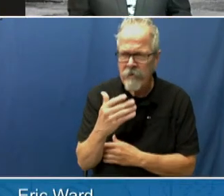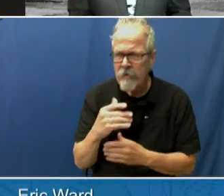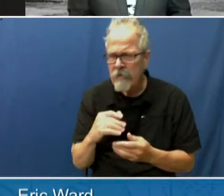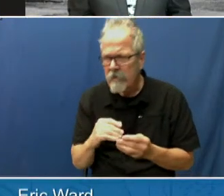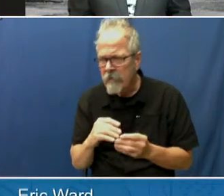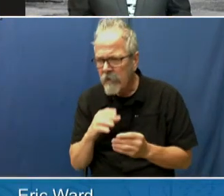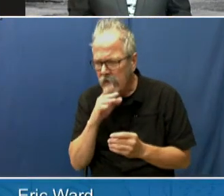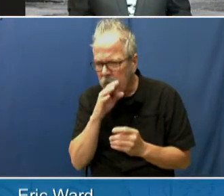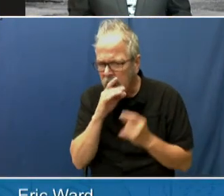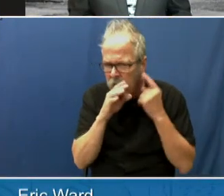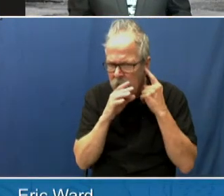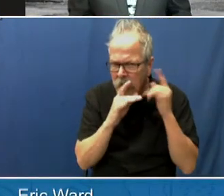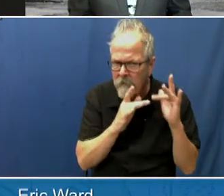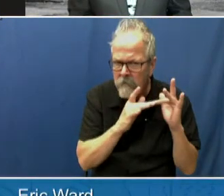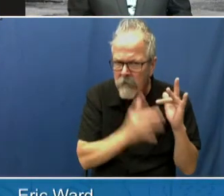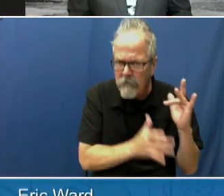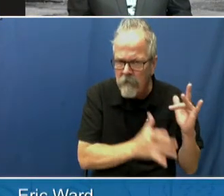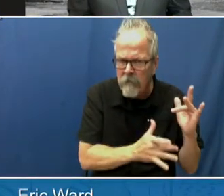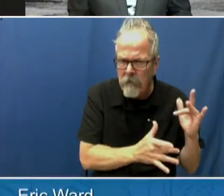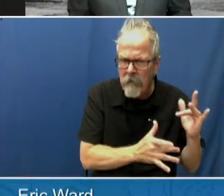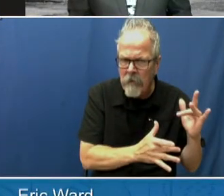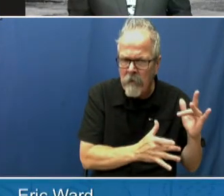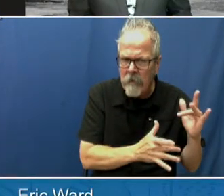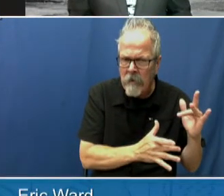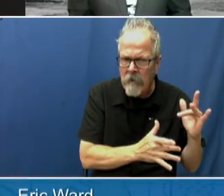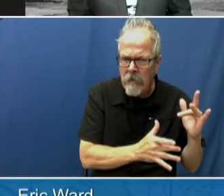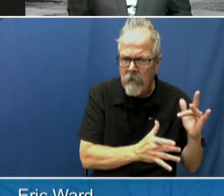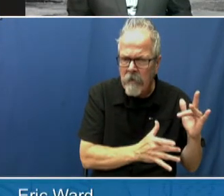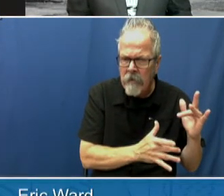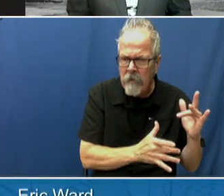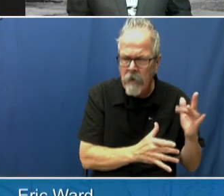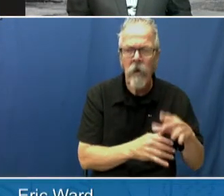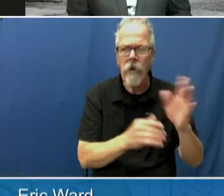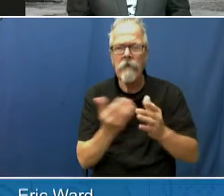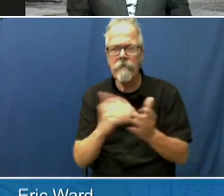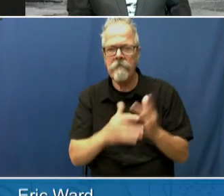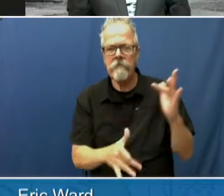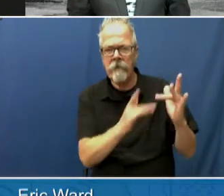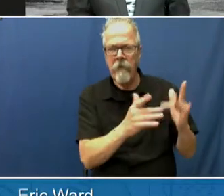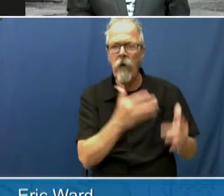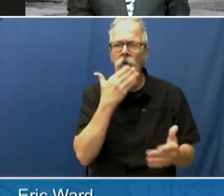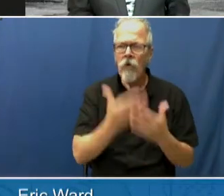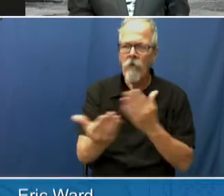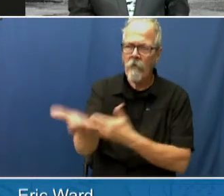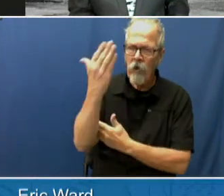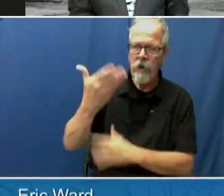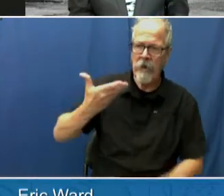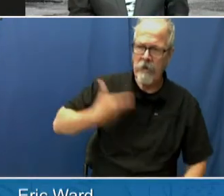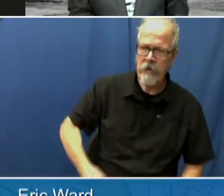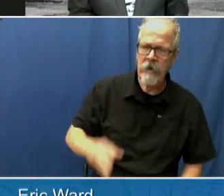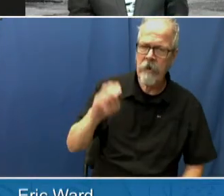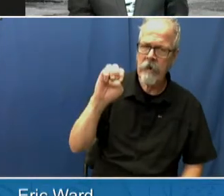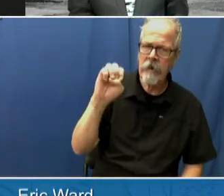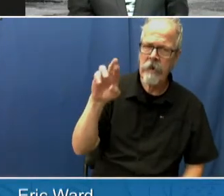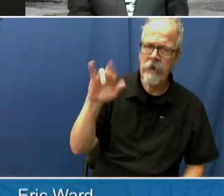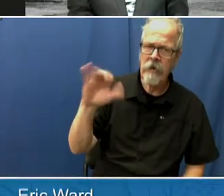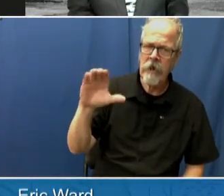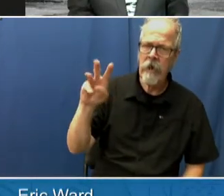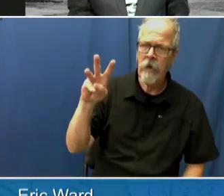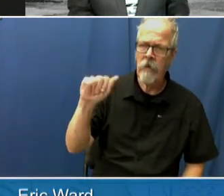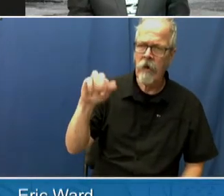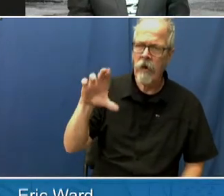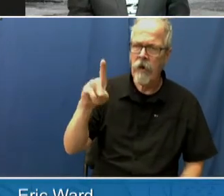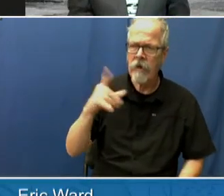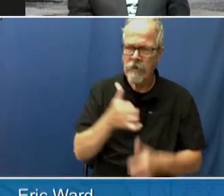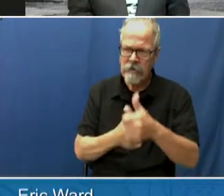Let's see if this switches. Good morning. I'm Eric Ward, Executive Director of Western State Center.